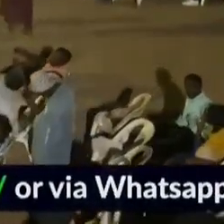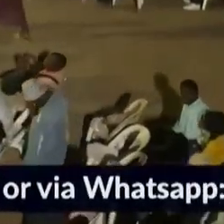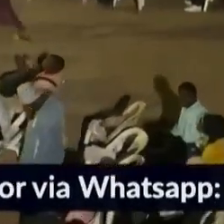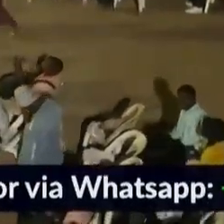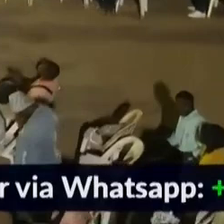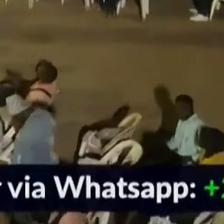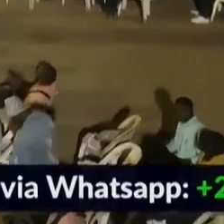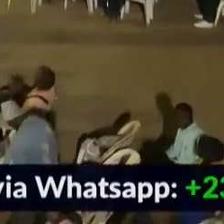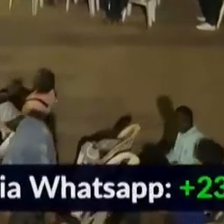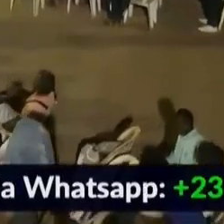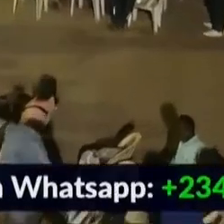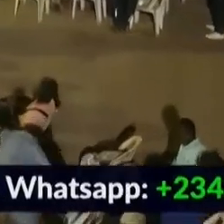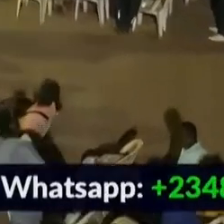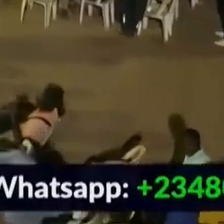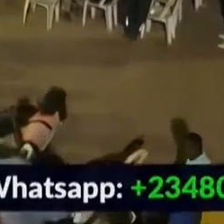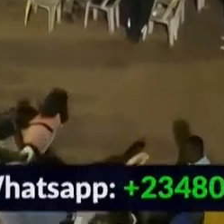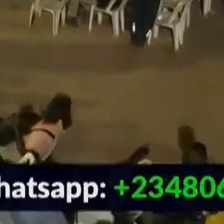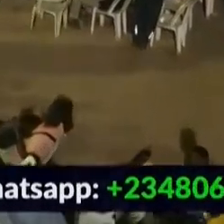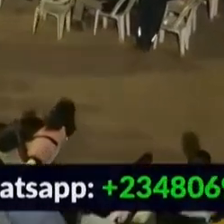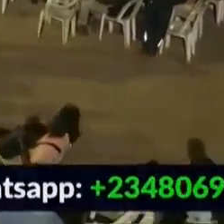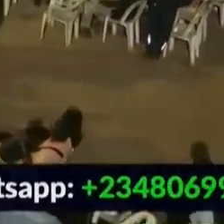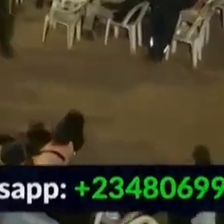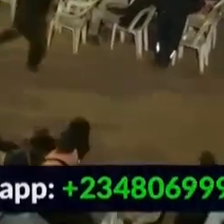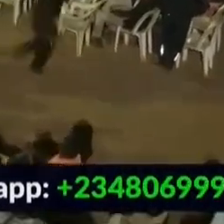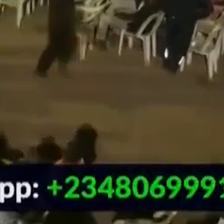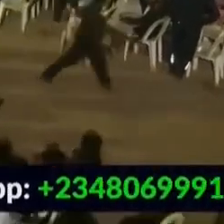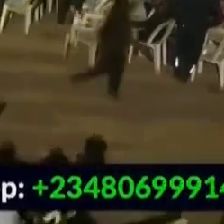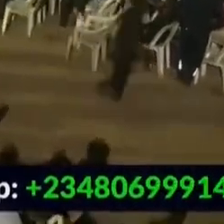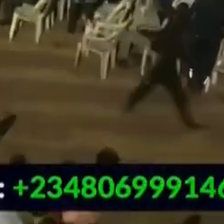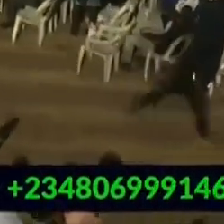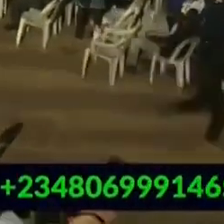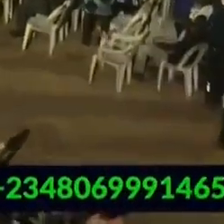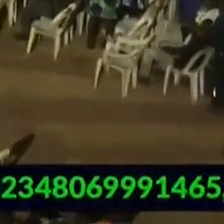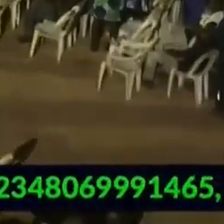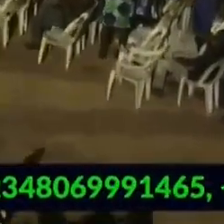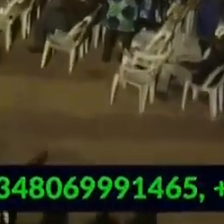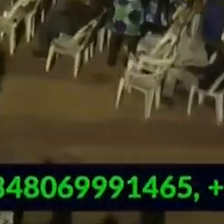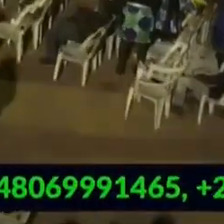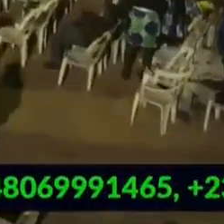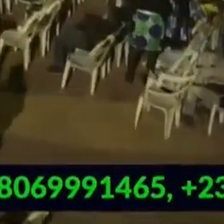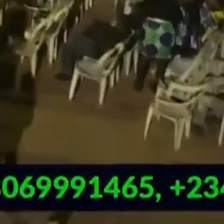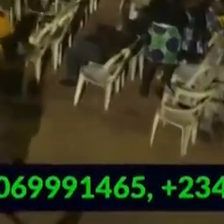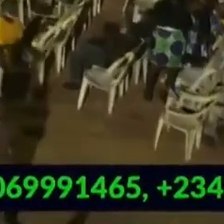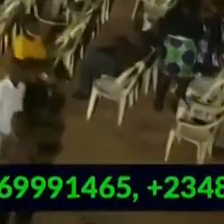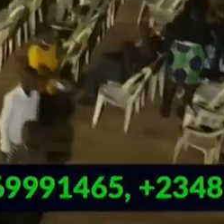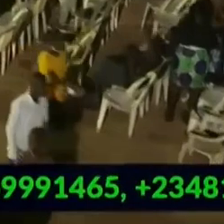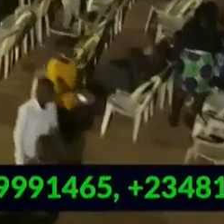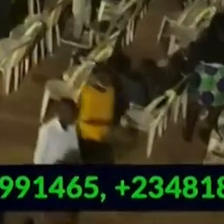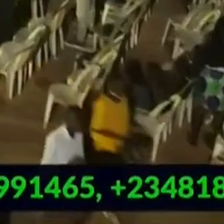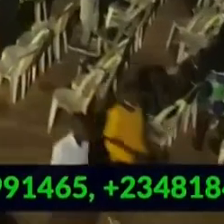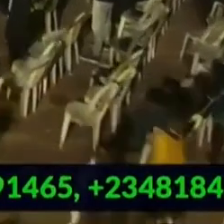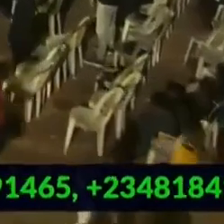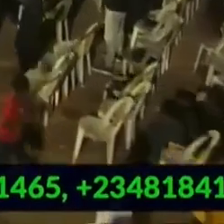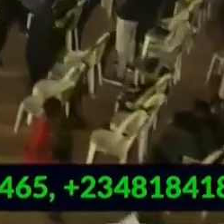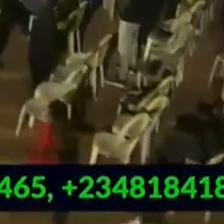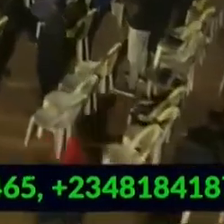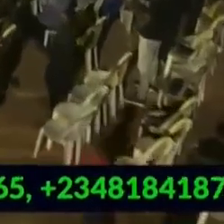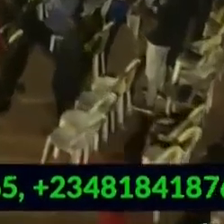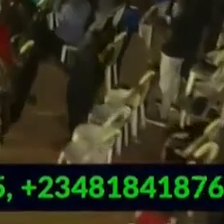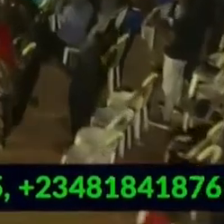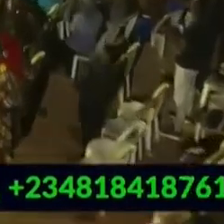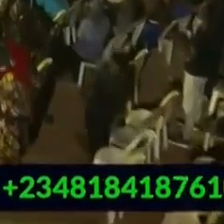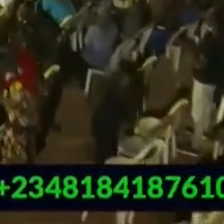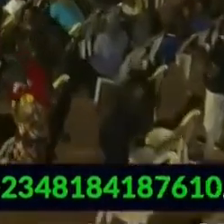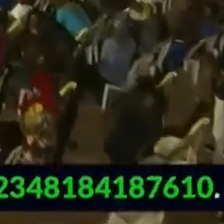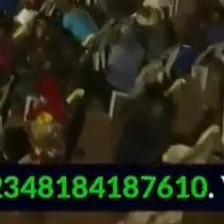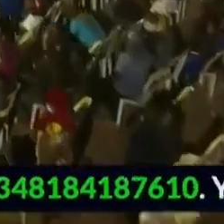creator. Keep clapping if you know you have found a new companion in him. Keep clapping if you know you have gotten a new courage.